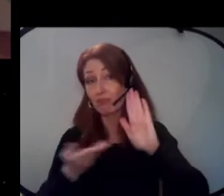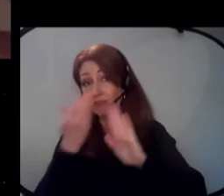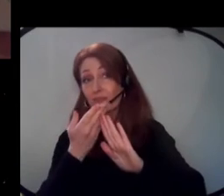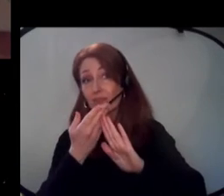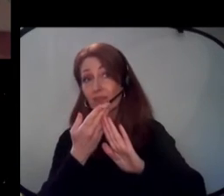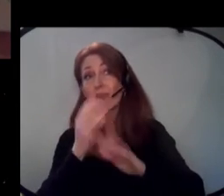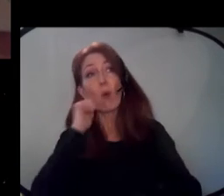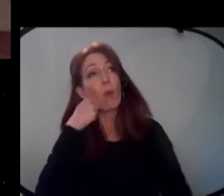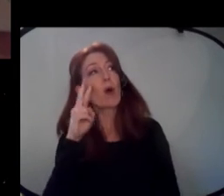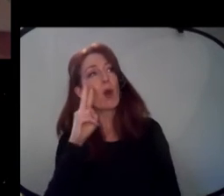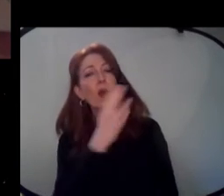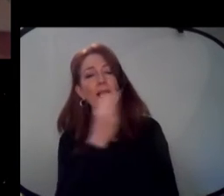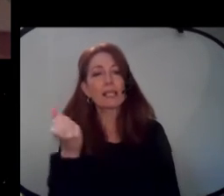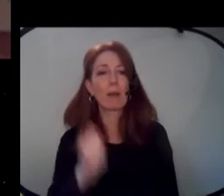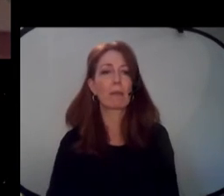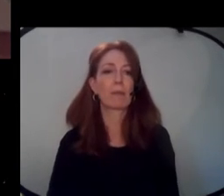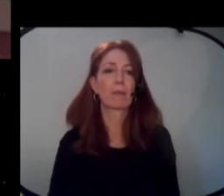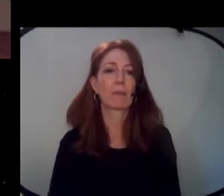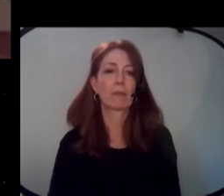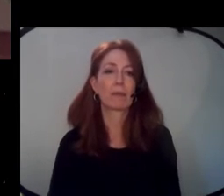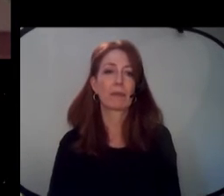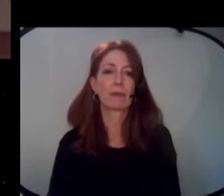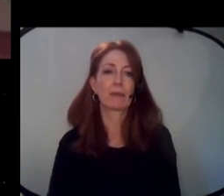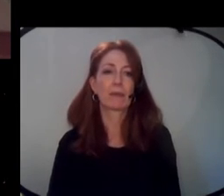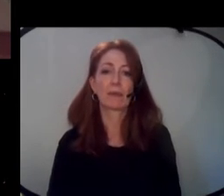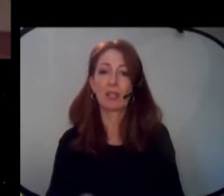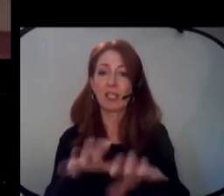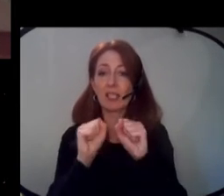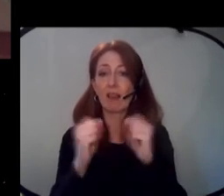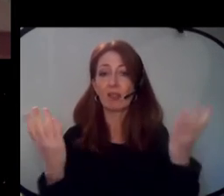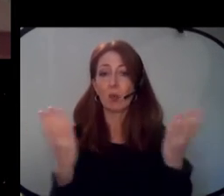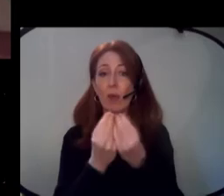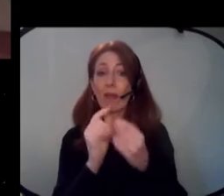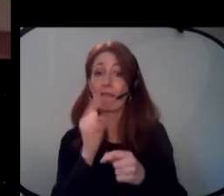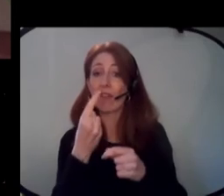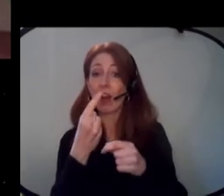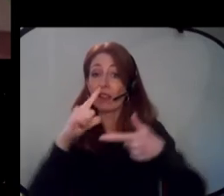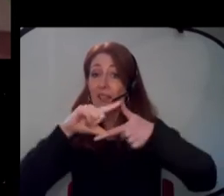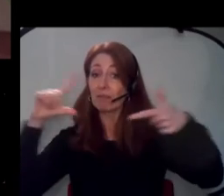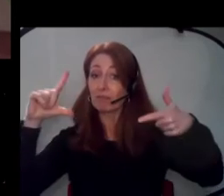look at some of those towards the end. So let's begin with our first image.